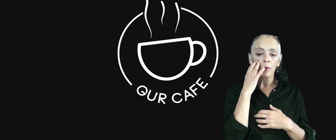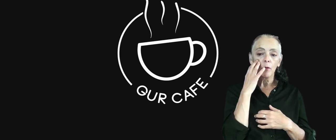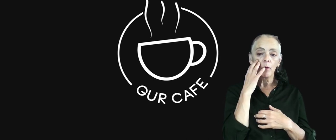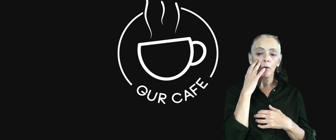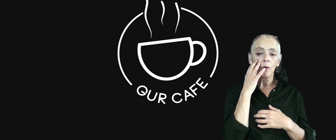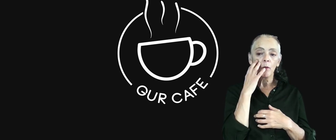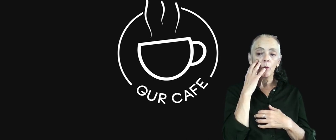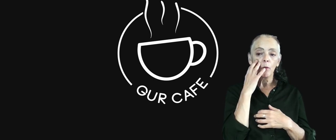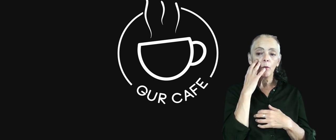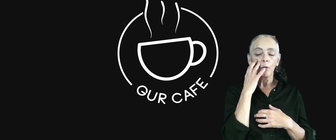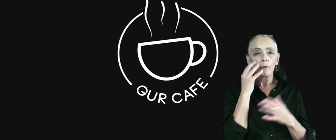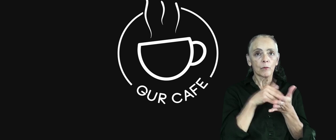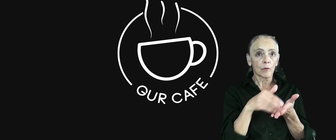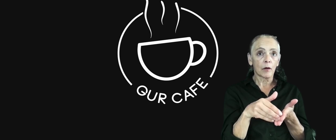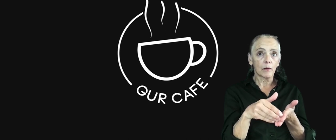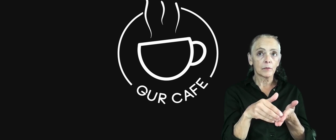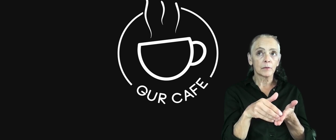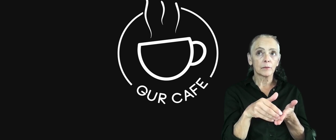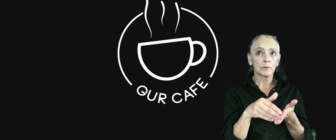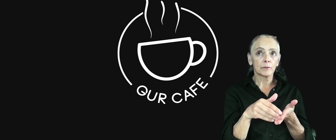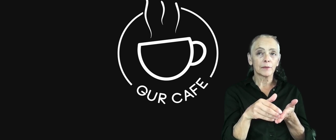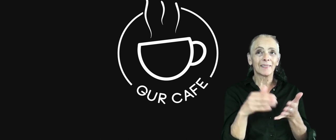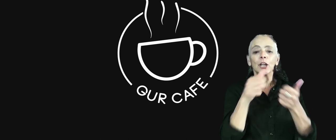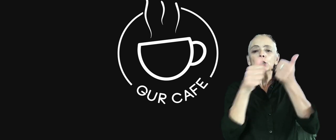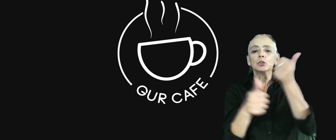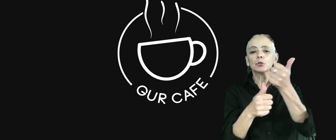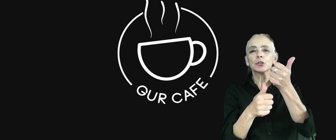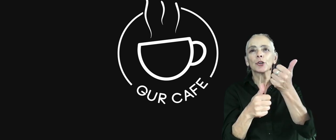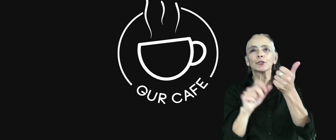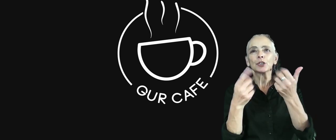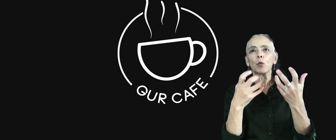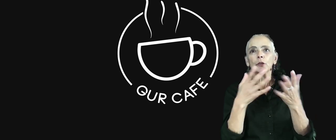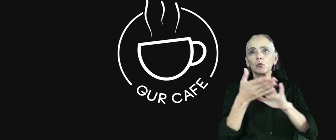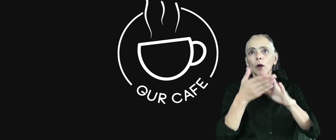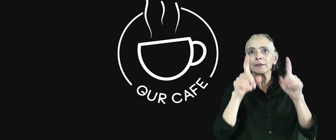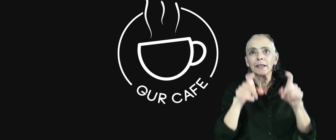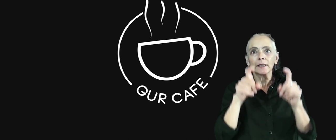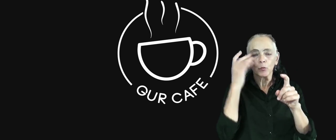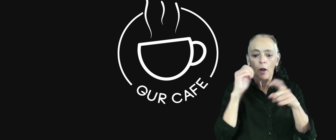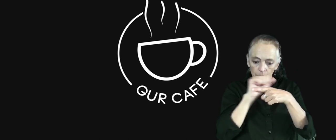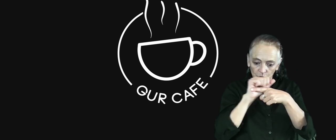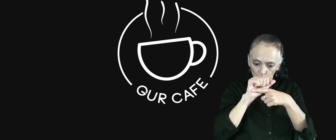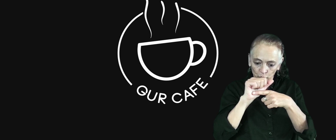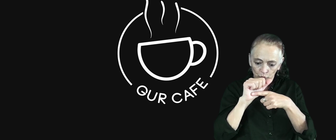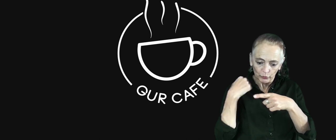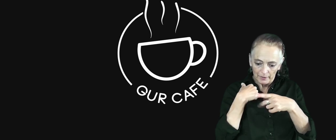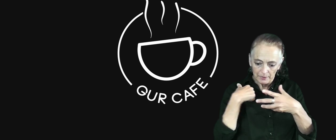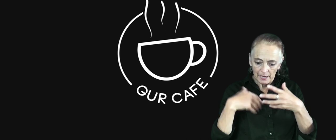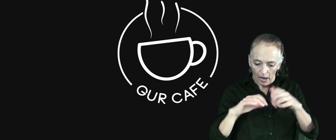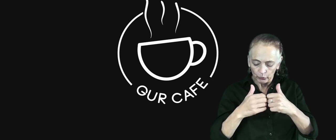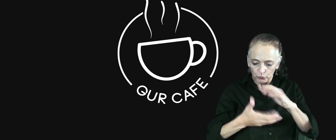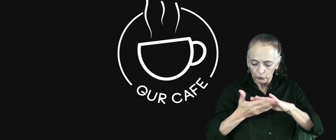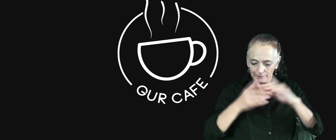it's quite common that junior, they just want to run tests, you know, because this is what they've been trained for. So yeah, I want to run that test. I want